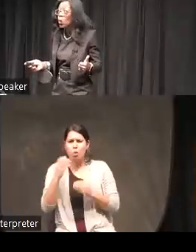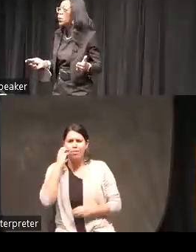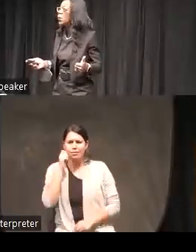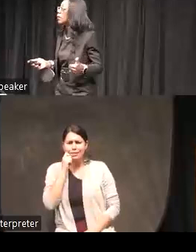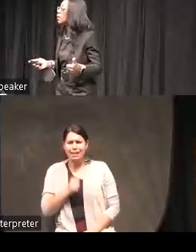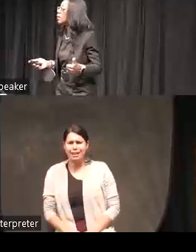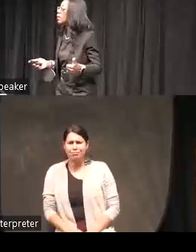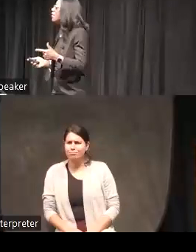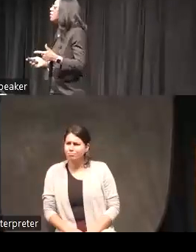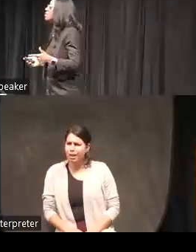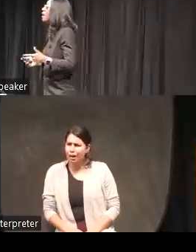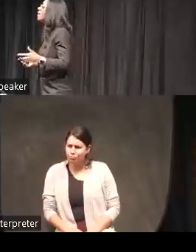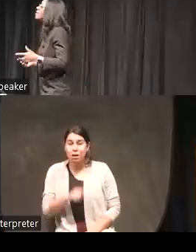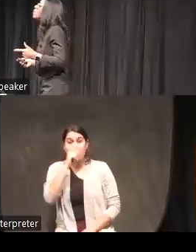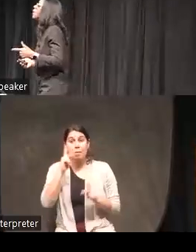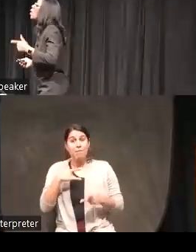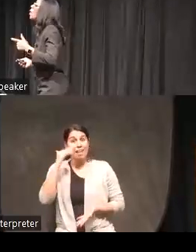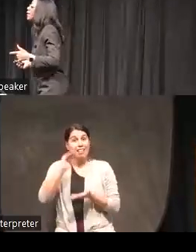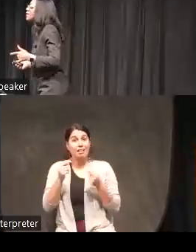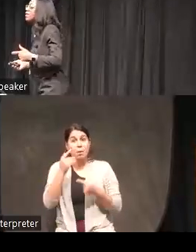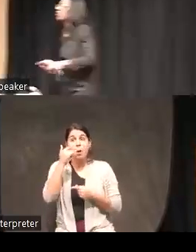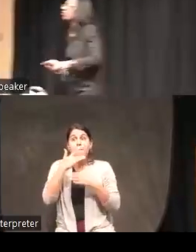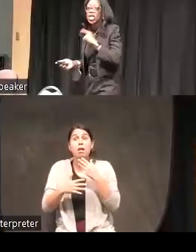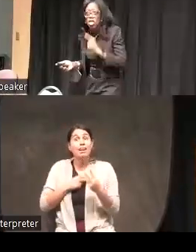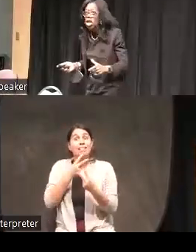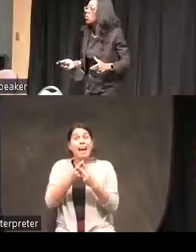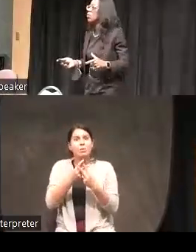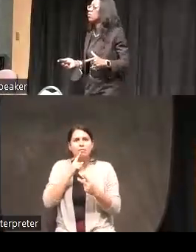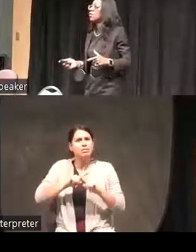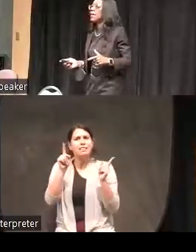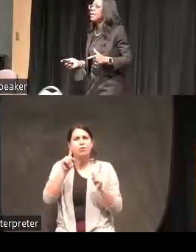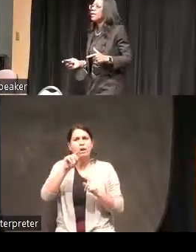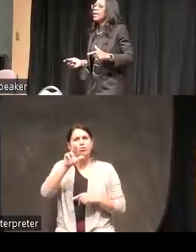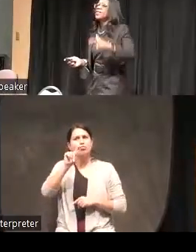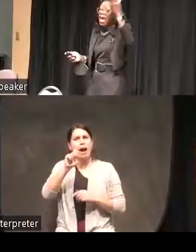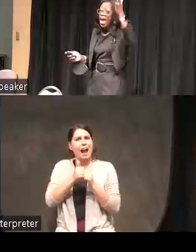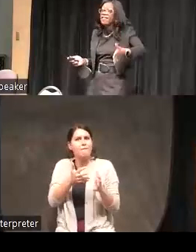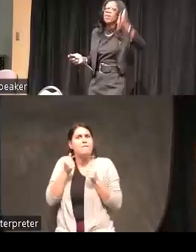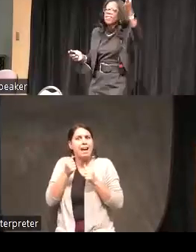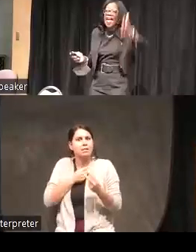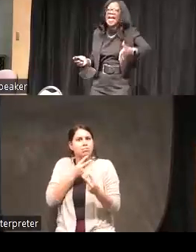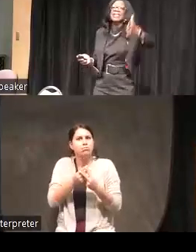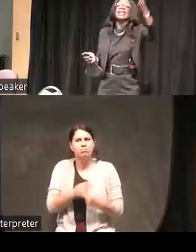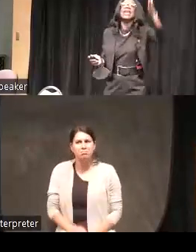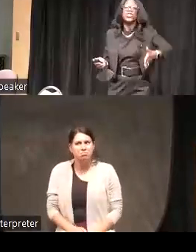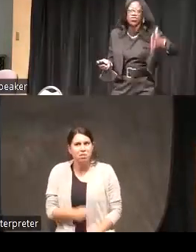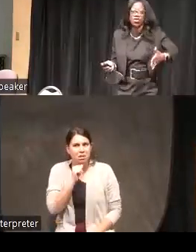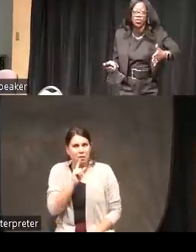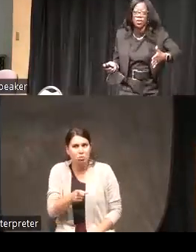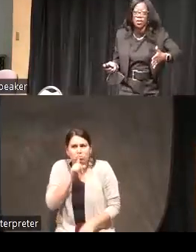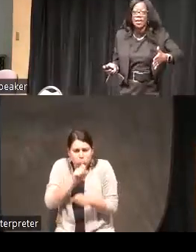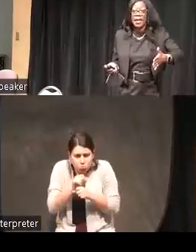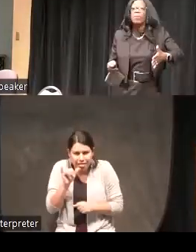No. Black people feel less pain because their blood coagulates at a different rate. No, right? And so half of them are that